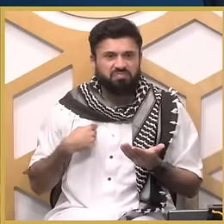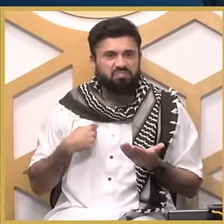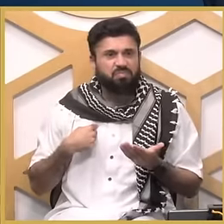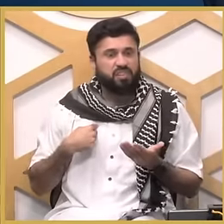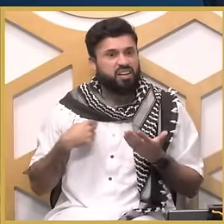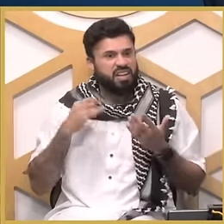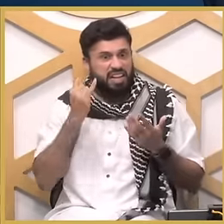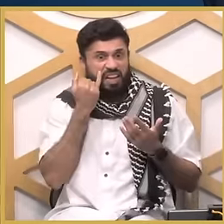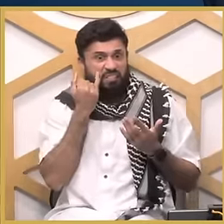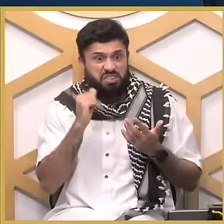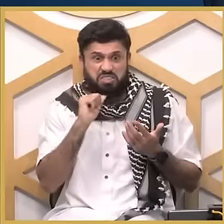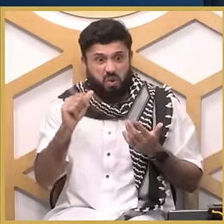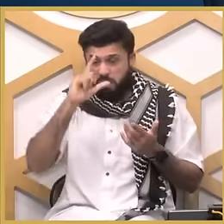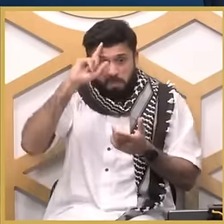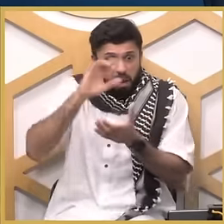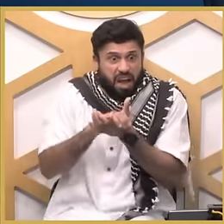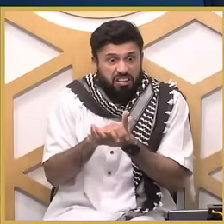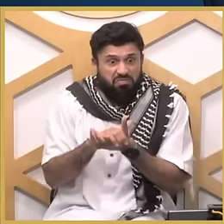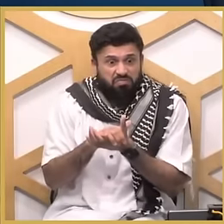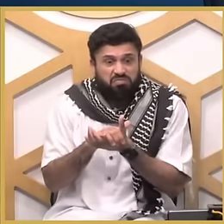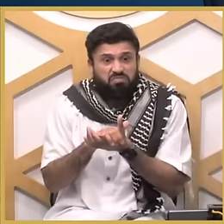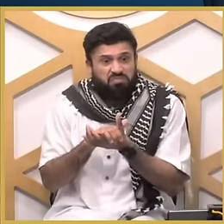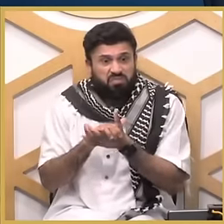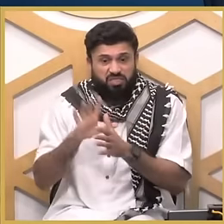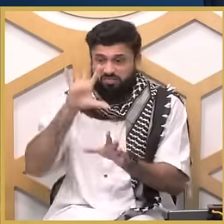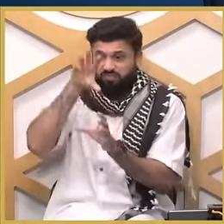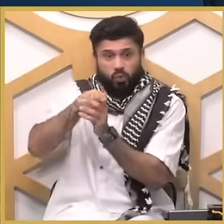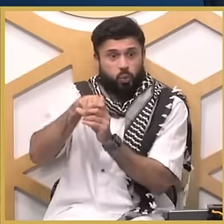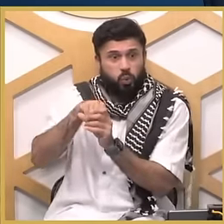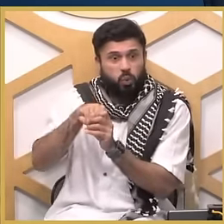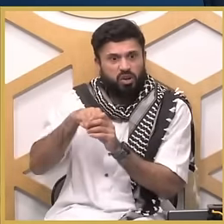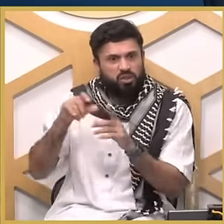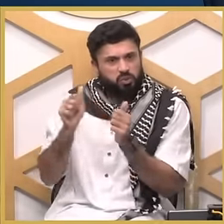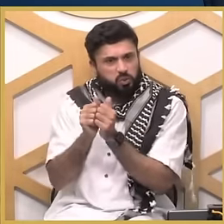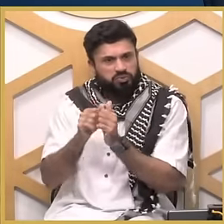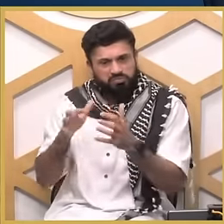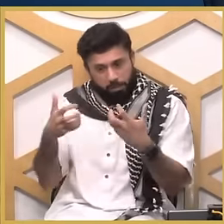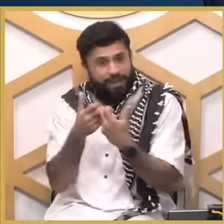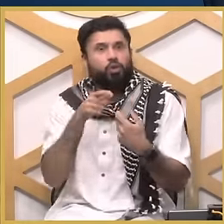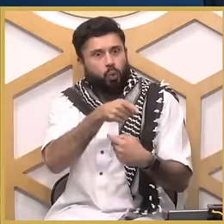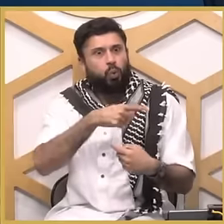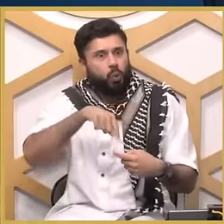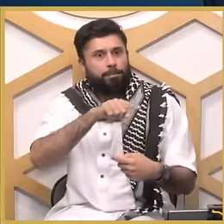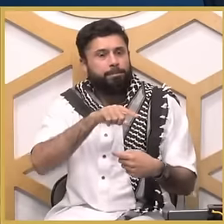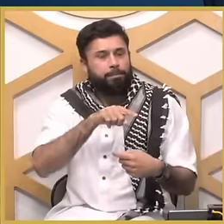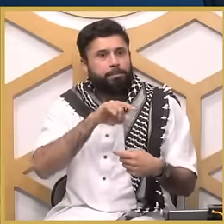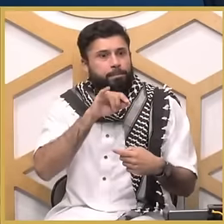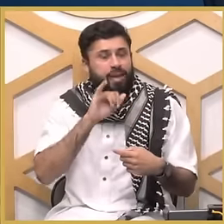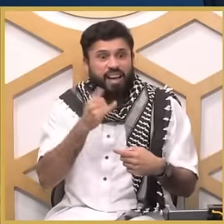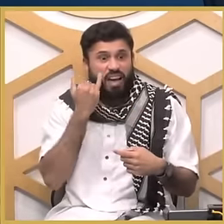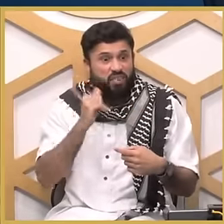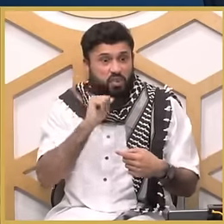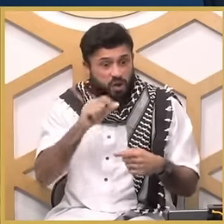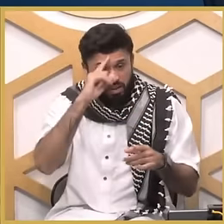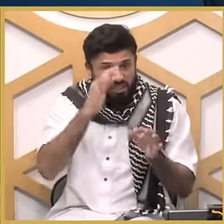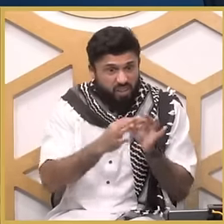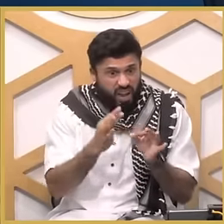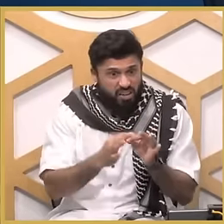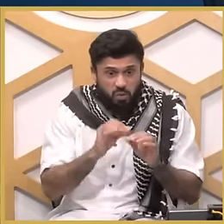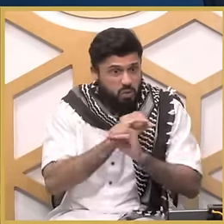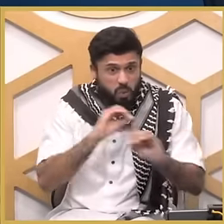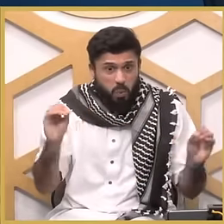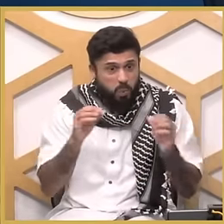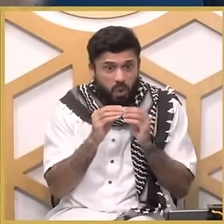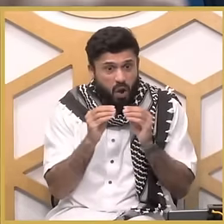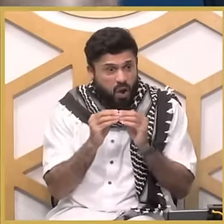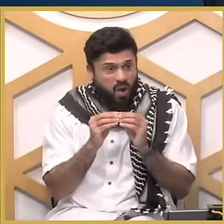circle of mu'mineen, you're only in the circle of Islam, barely a Muslim, yani. If you're out of the circle of Iman, you're losing all these privileges.